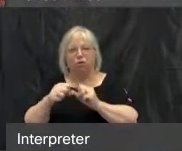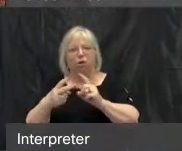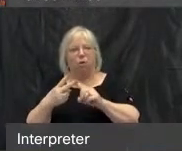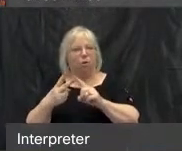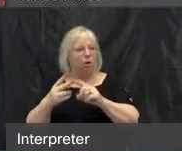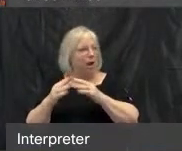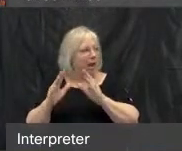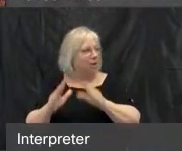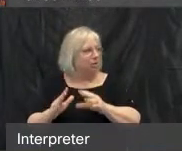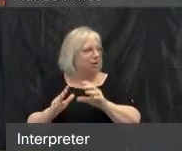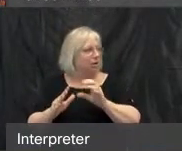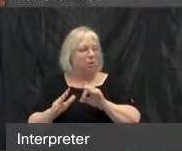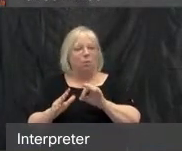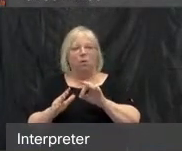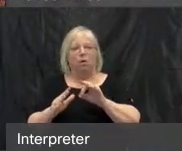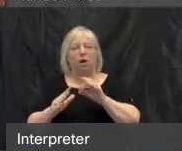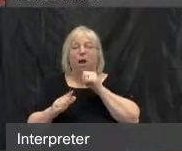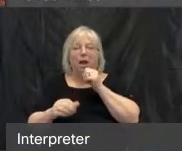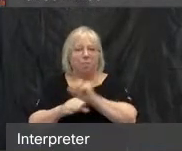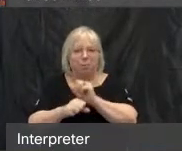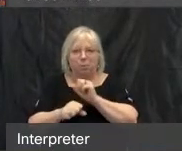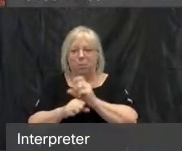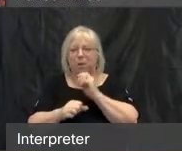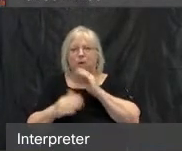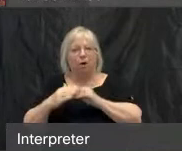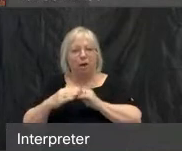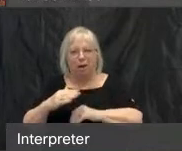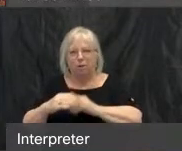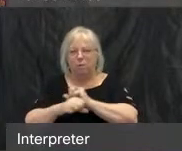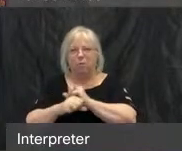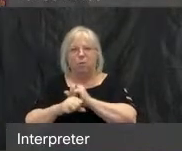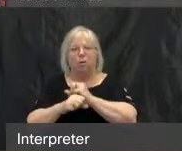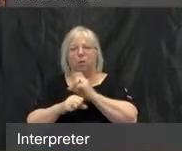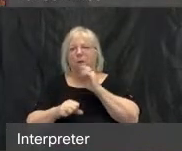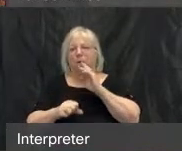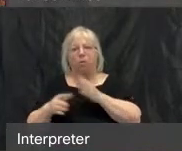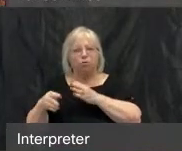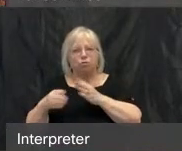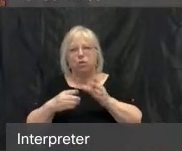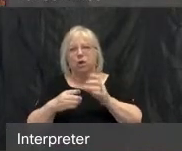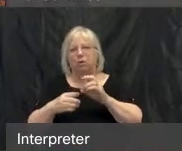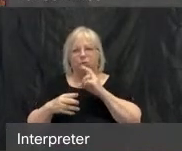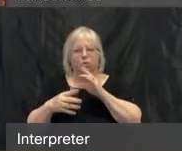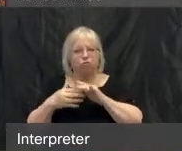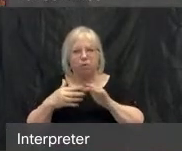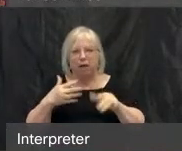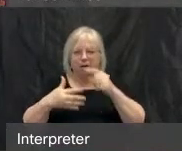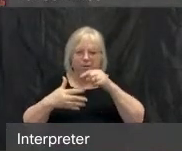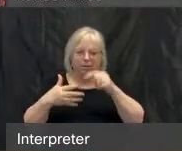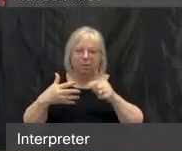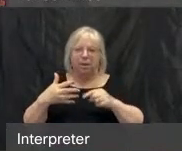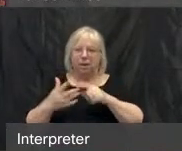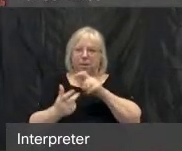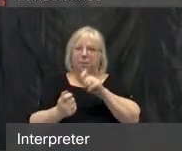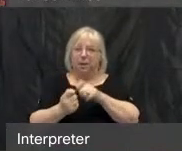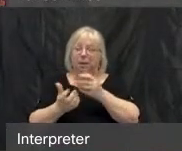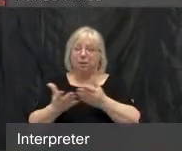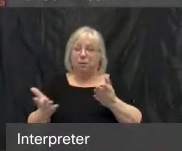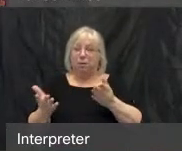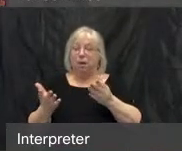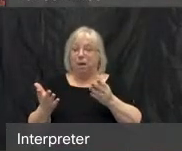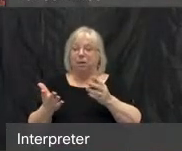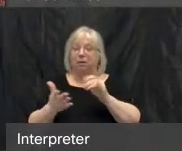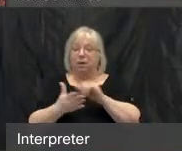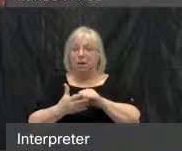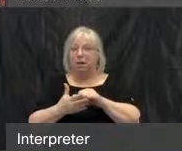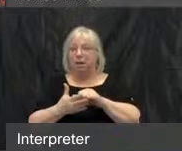unemployment or underemployment, whether it was streets or drains. There are particular things, Director Miller, that your ward